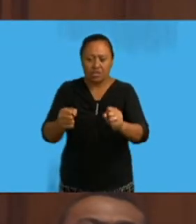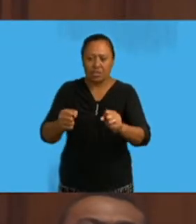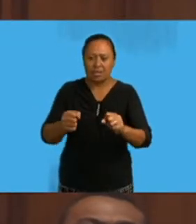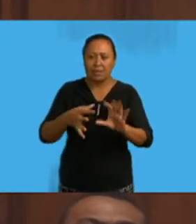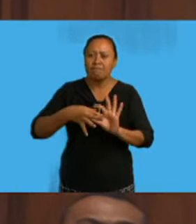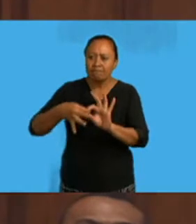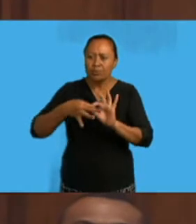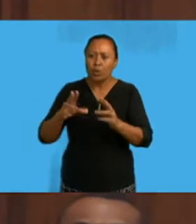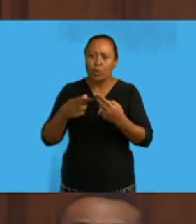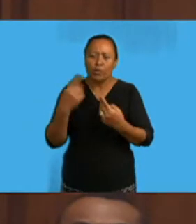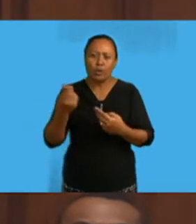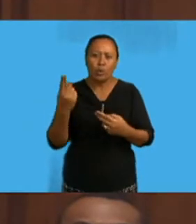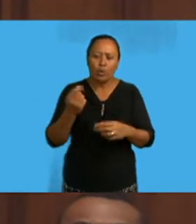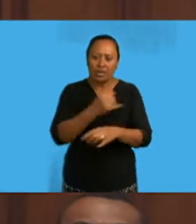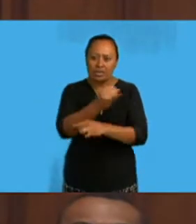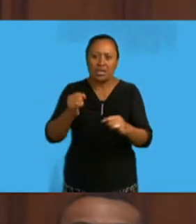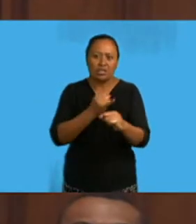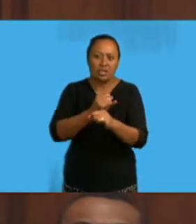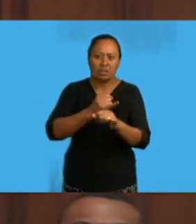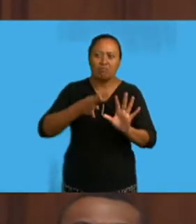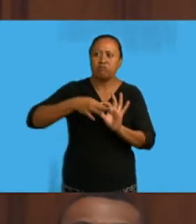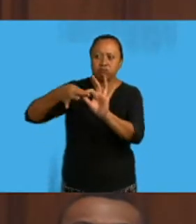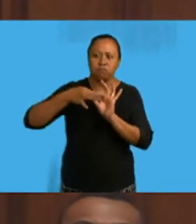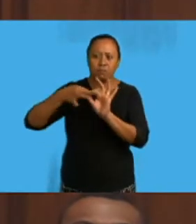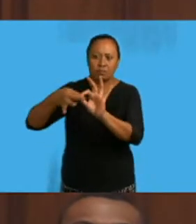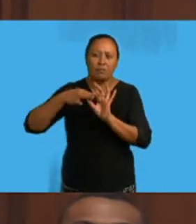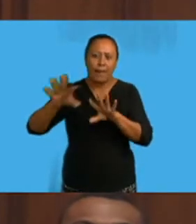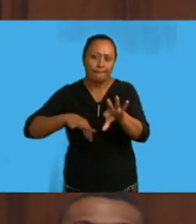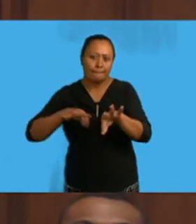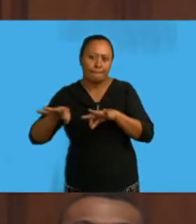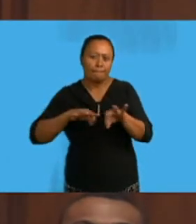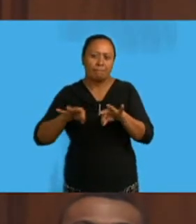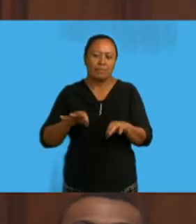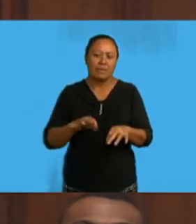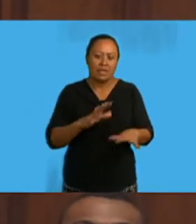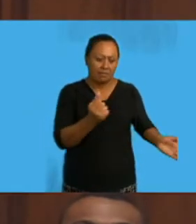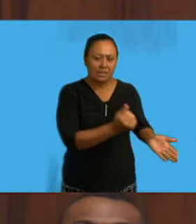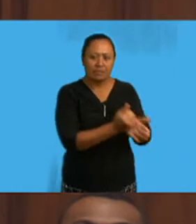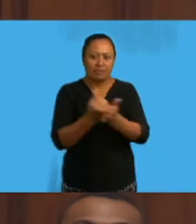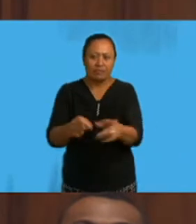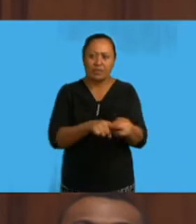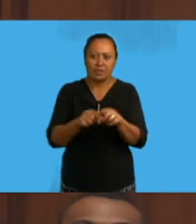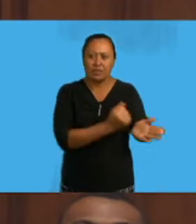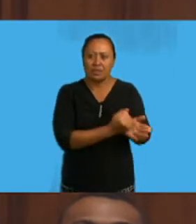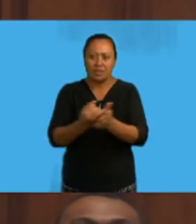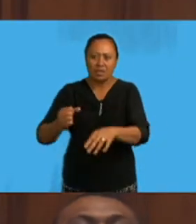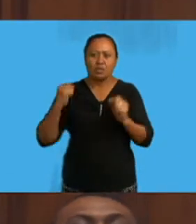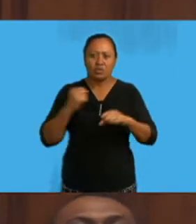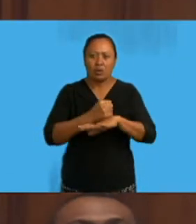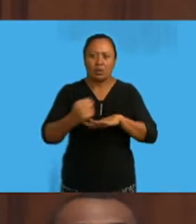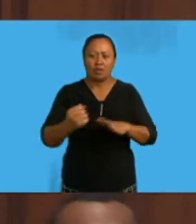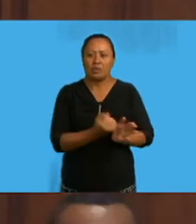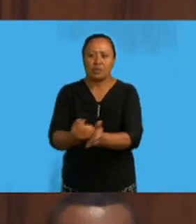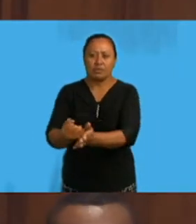international agencies and the private sector. This will be led by a strong government backed with policy and a tenacious regulatory